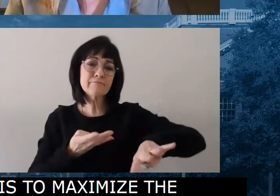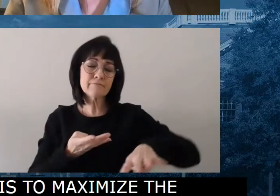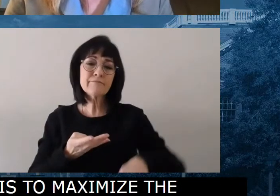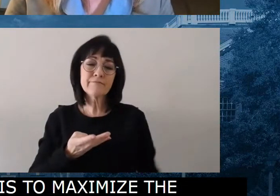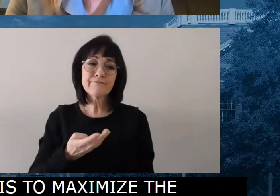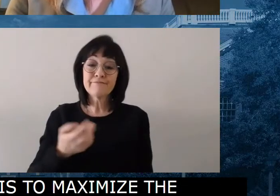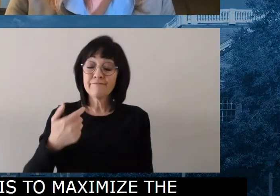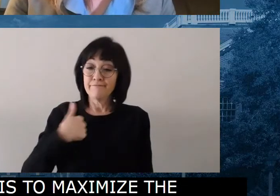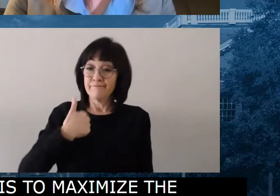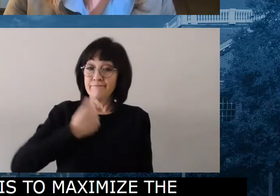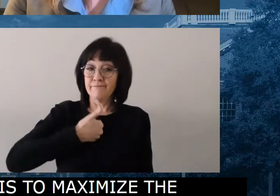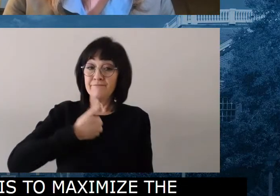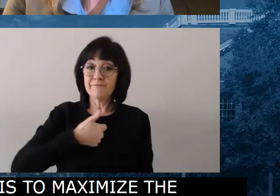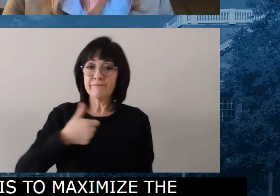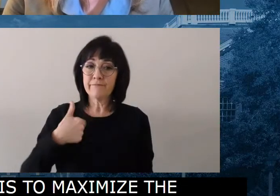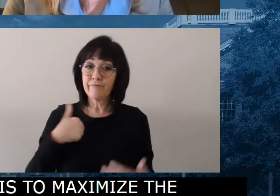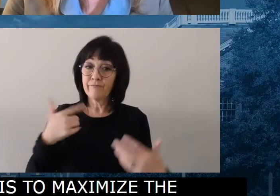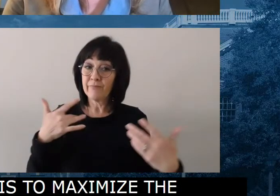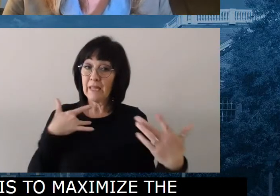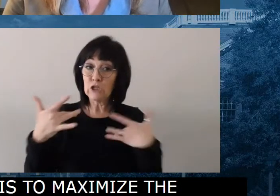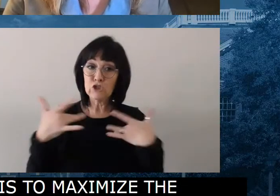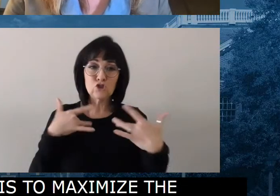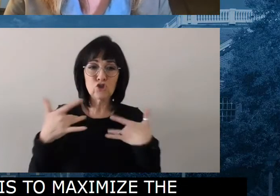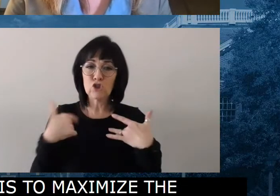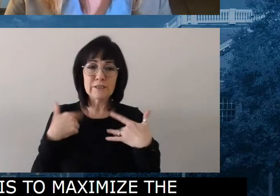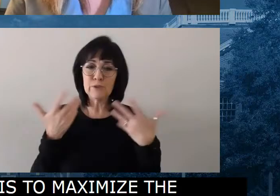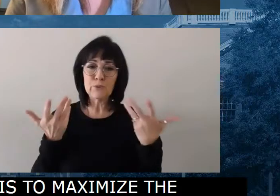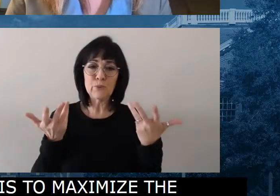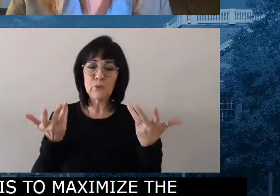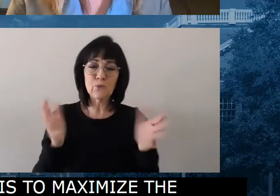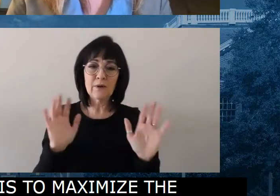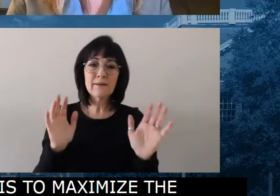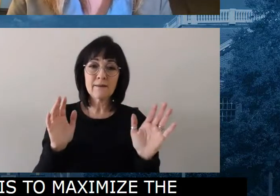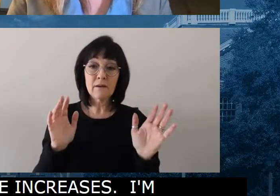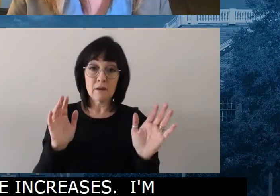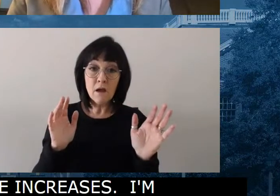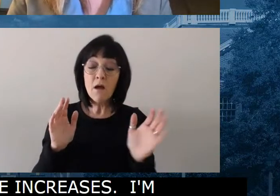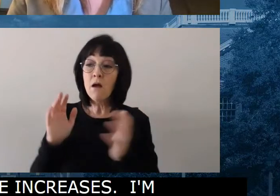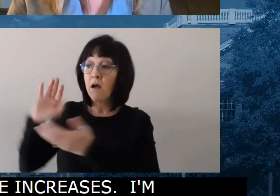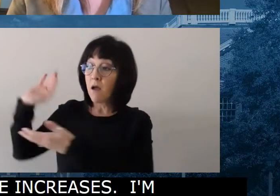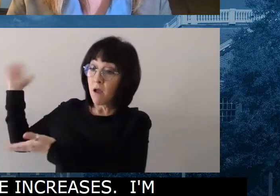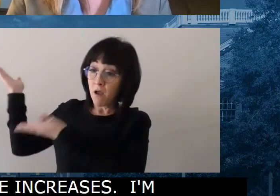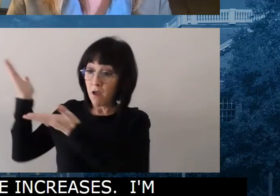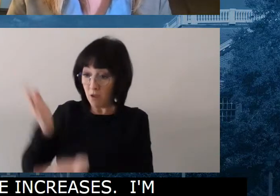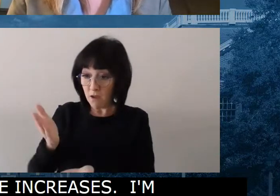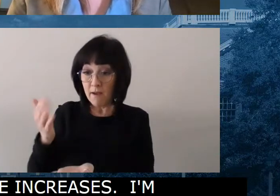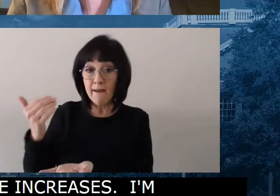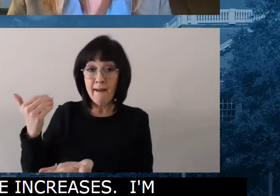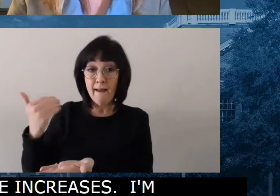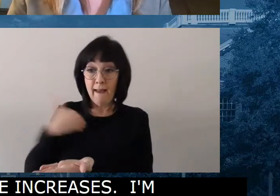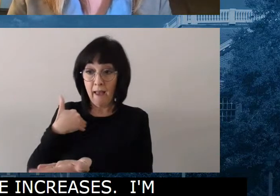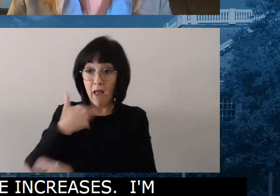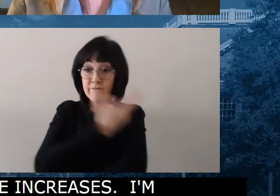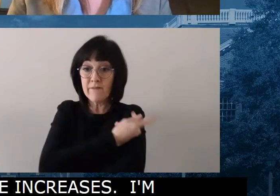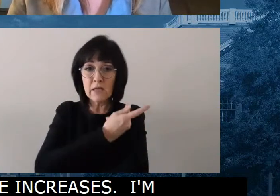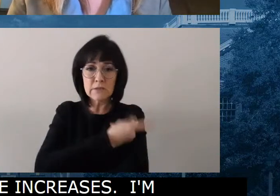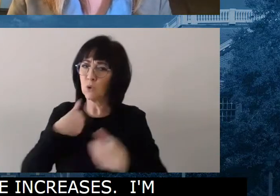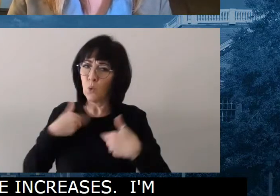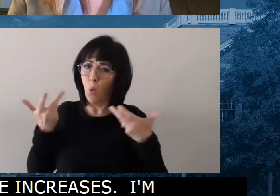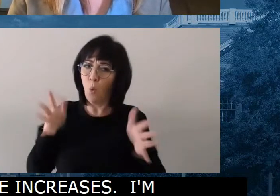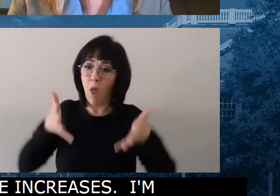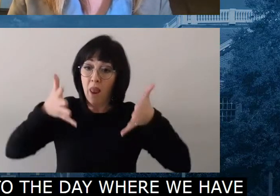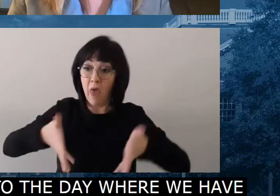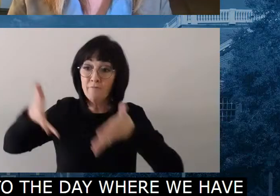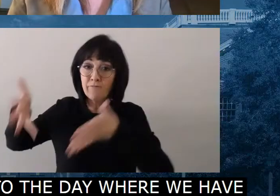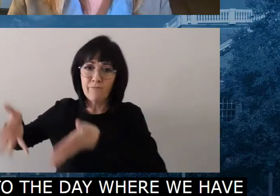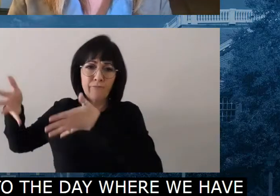that I don't want to get to the day where we've got vaccine left over. We're far from that